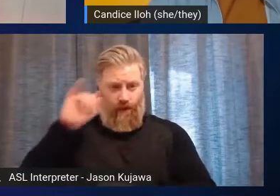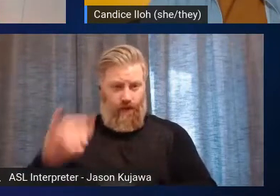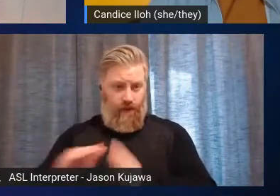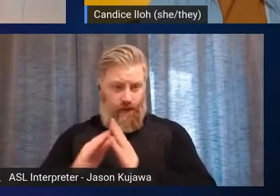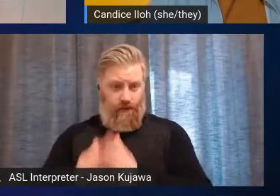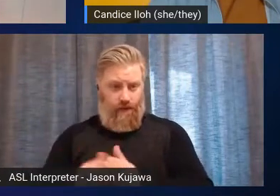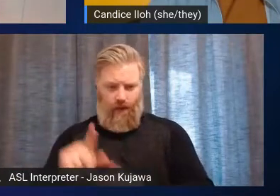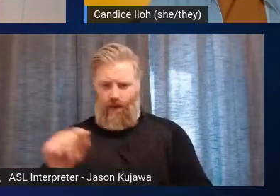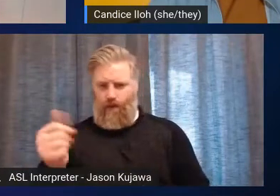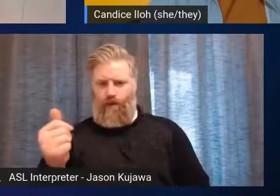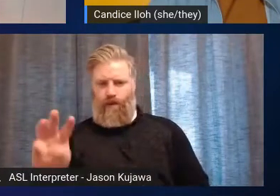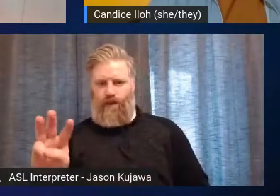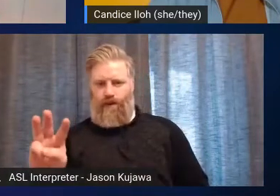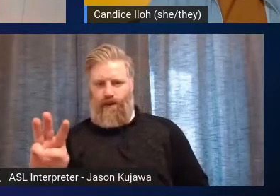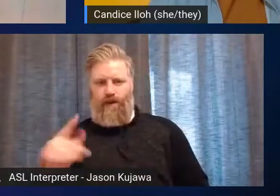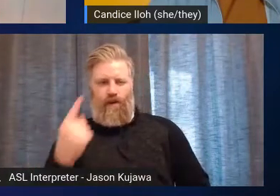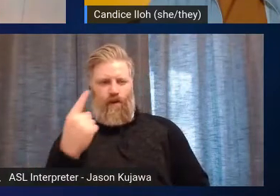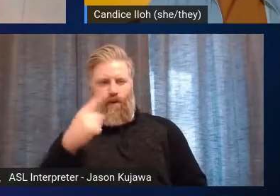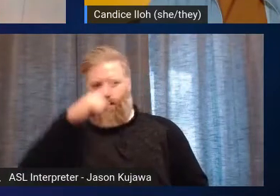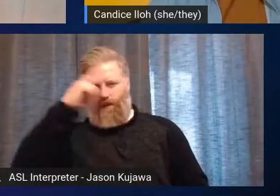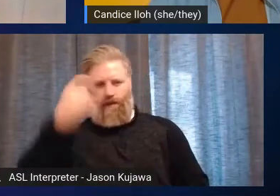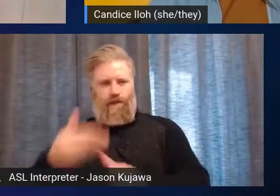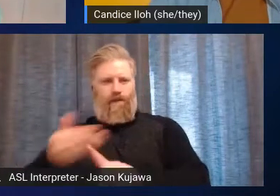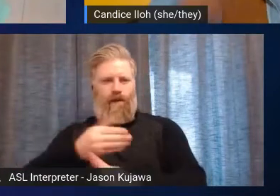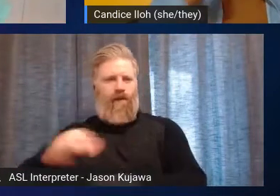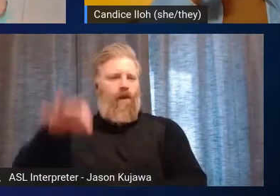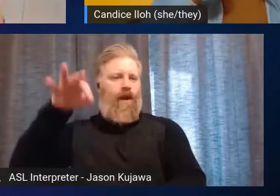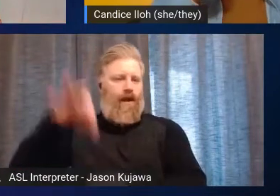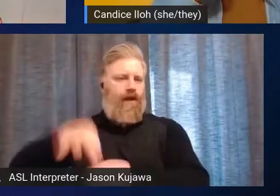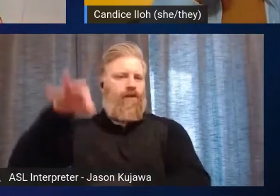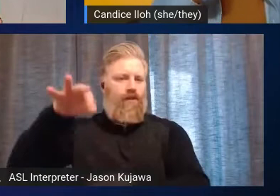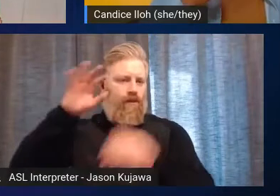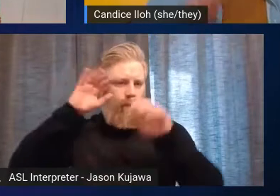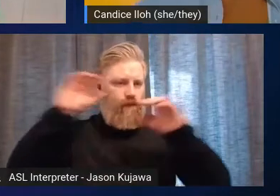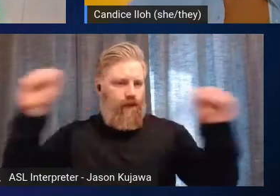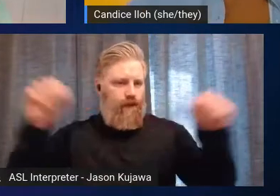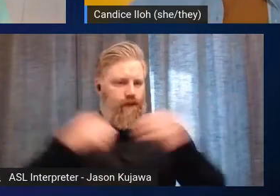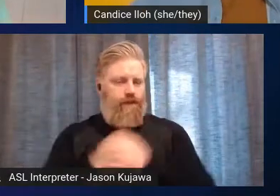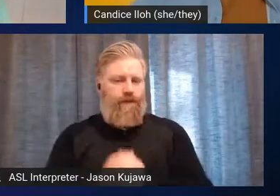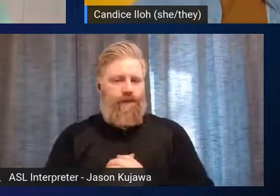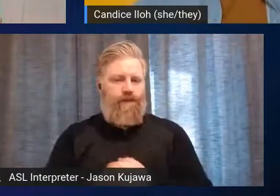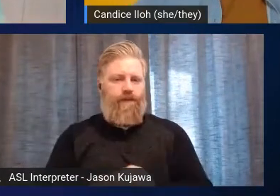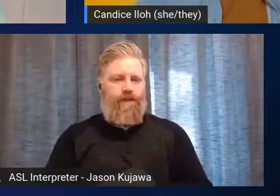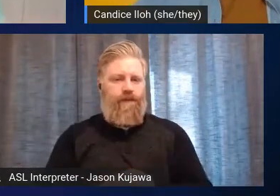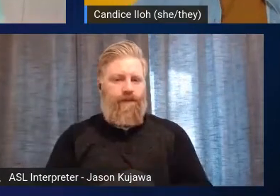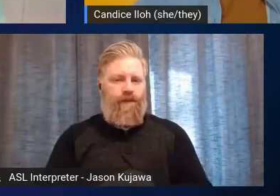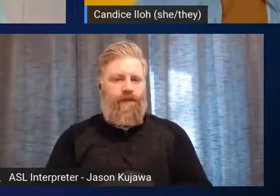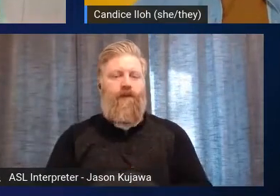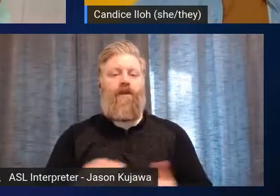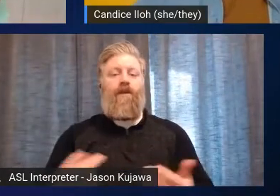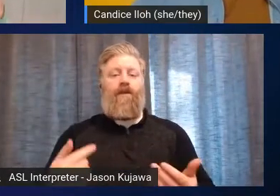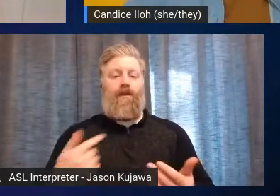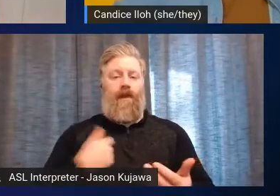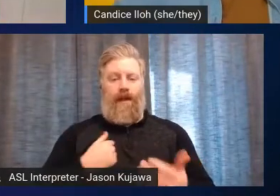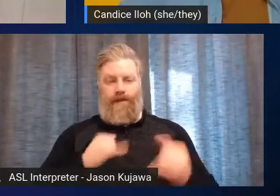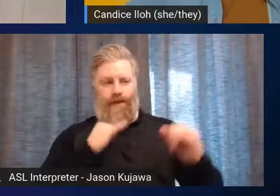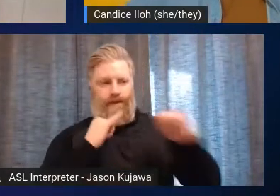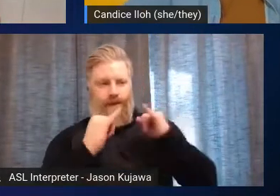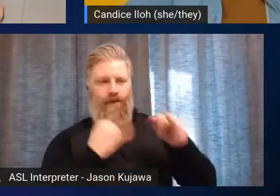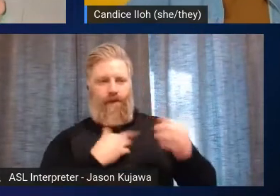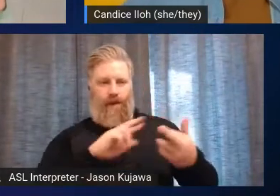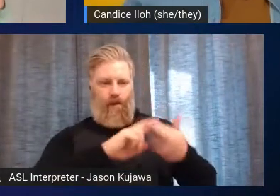2016, the summer before the election, and I was interviewing my relatives, getting